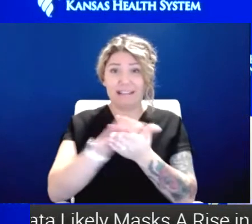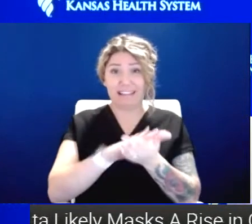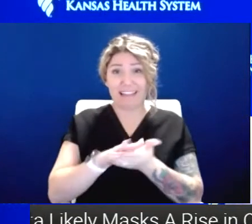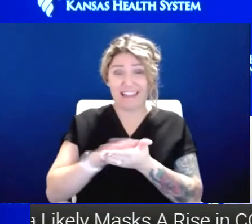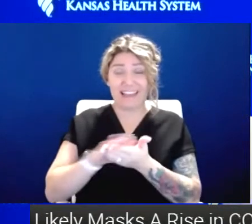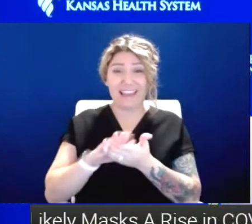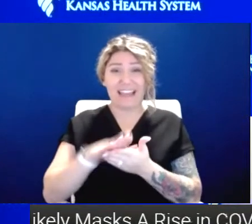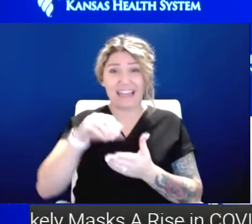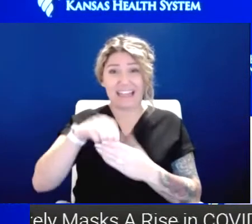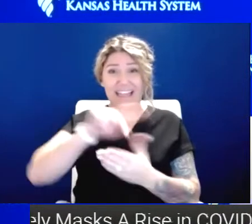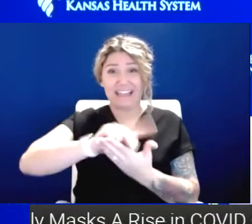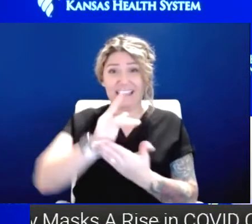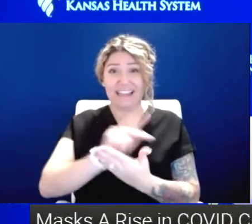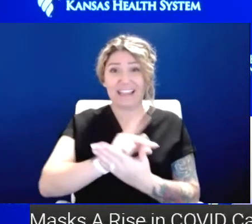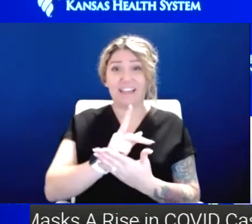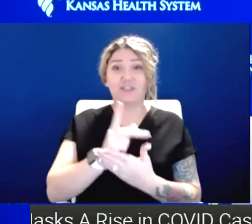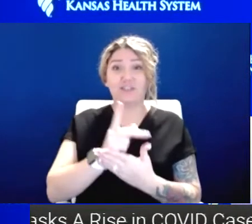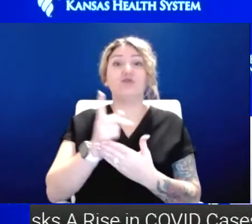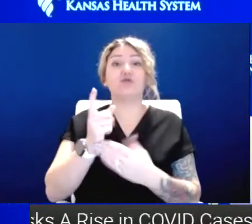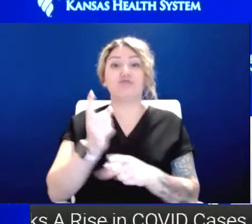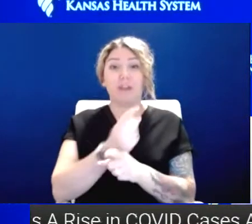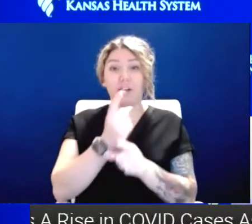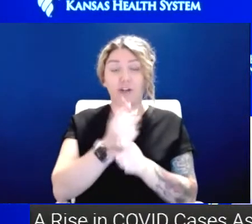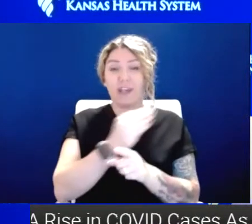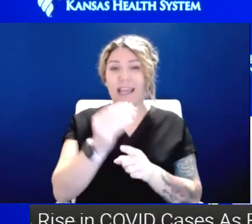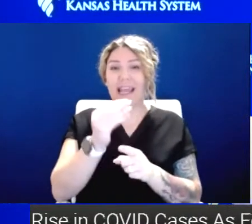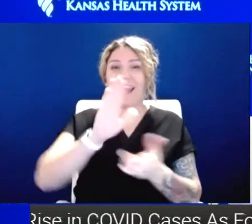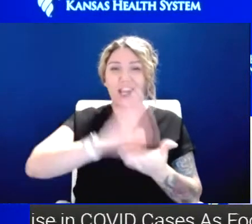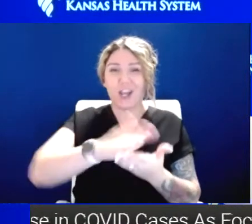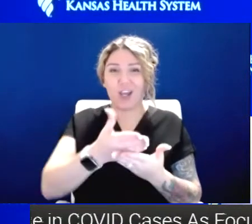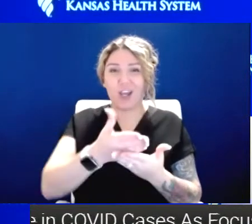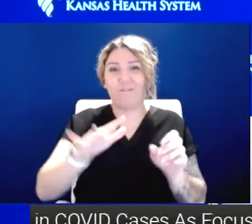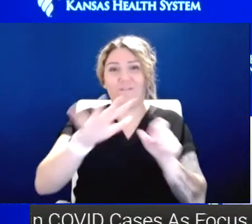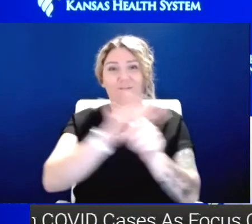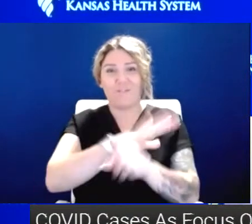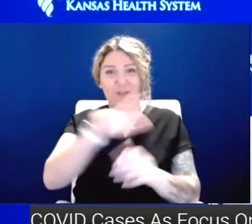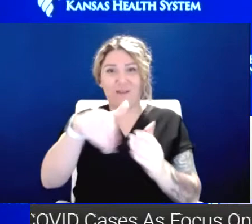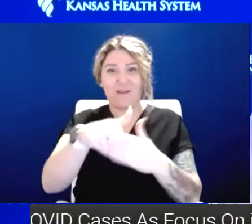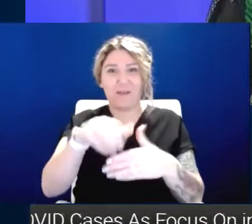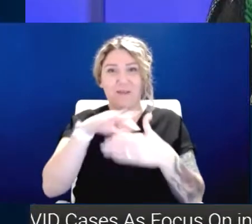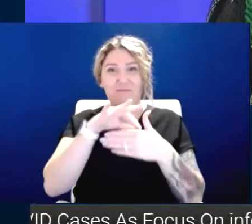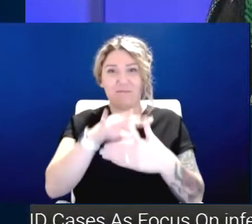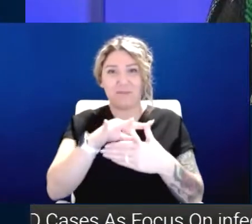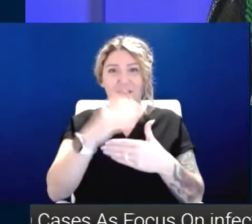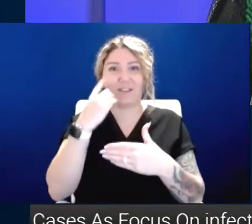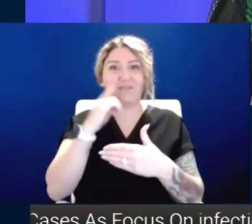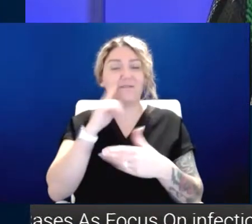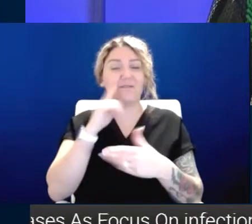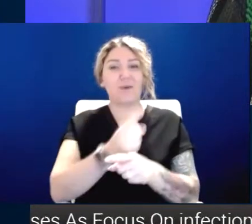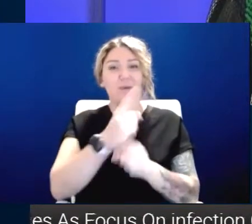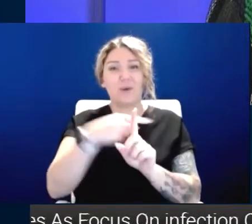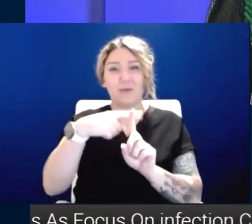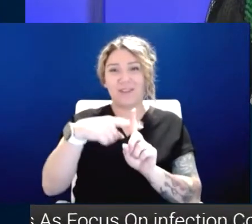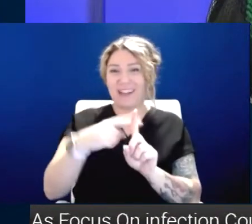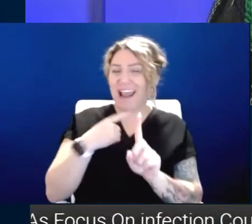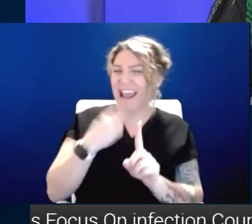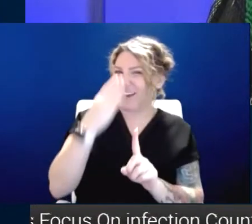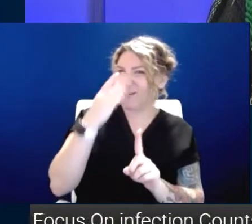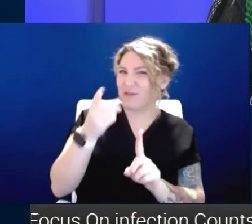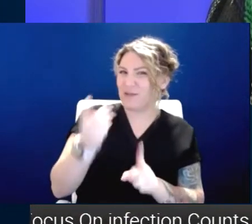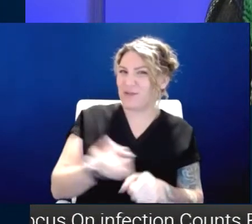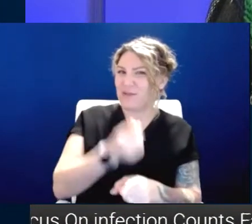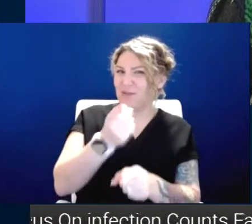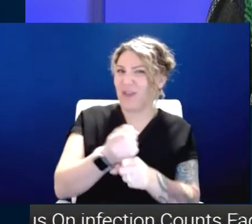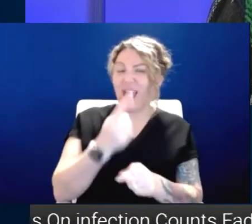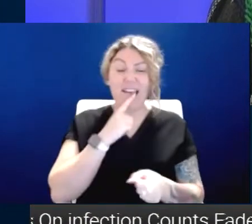kitchen on a regular basis, and of course cooking all your meats to that desired temperature. All right, I knew you were the guy to ask. I just cook my chicken till